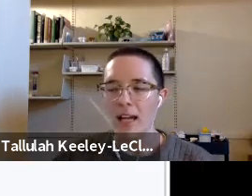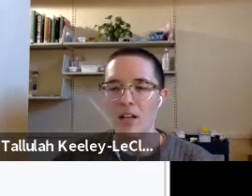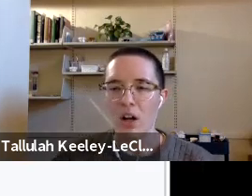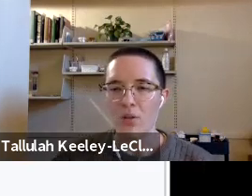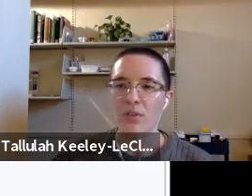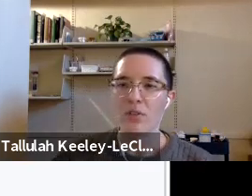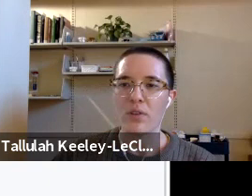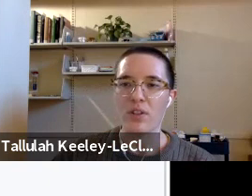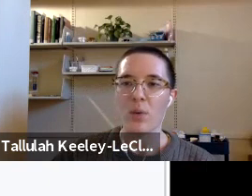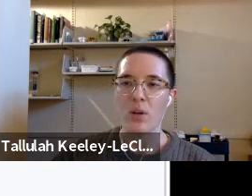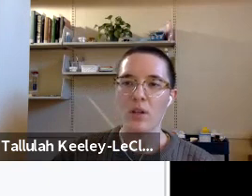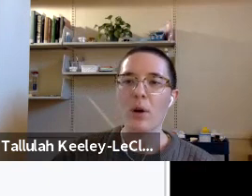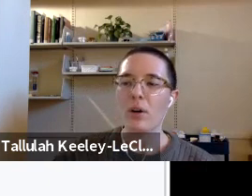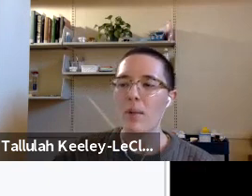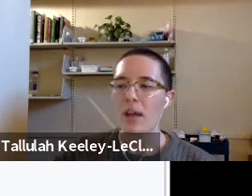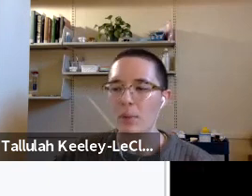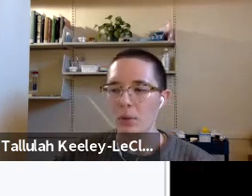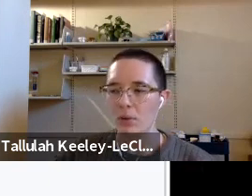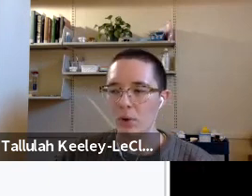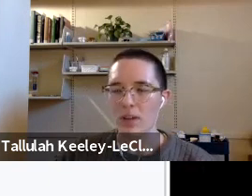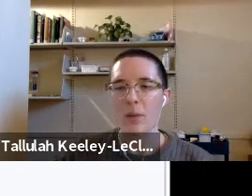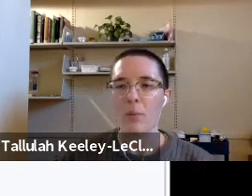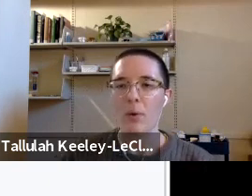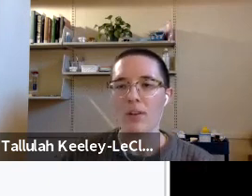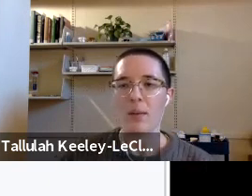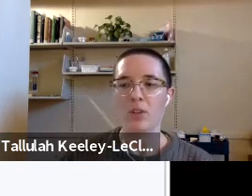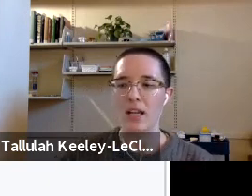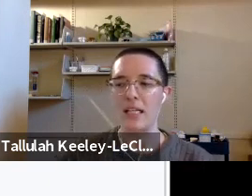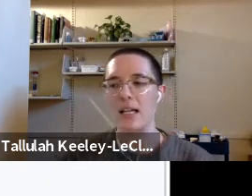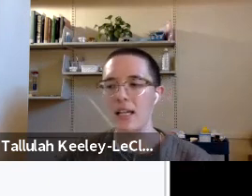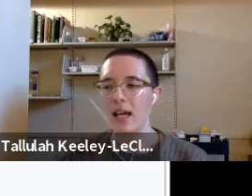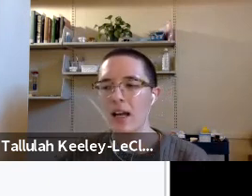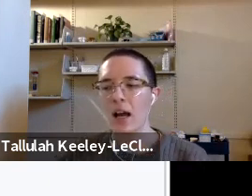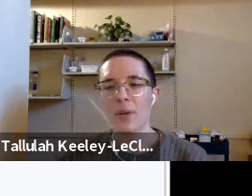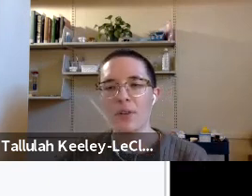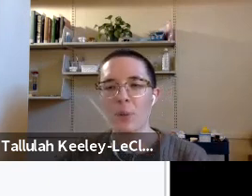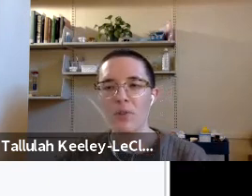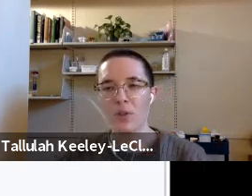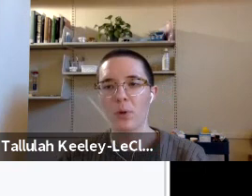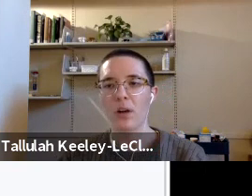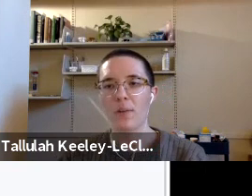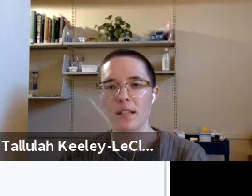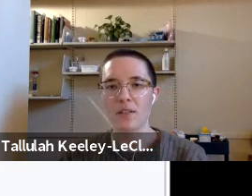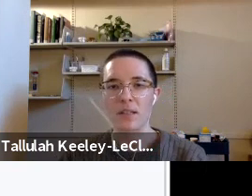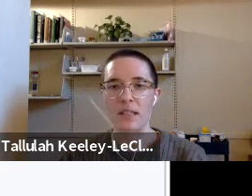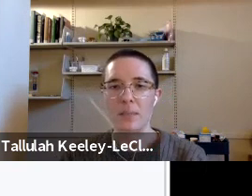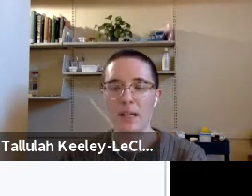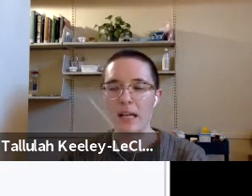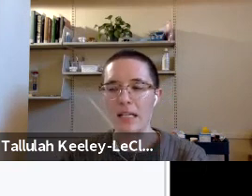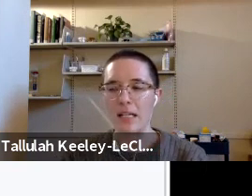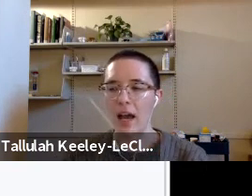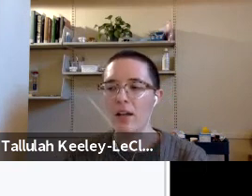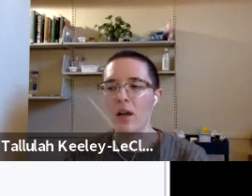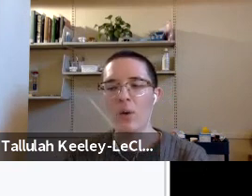Cornell and a non-university one-year program at the Biltmore Forest that were both established in 1898, but both of those programs ceased to exist